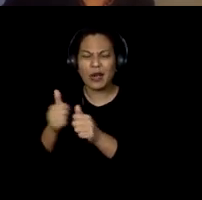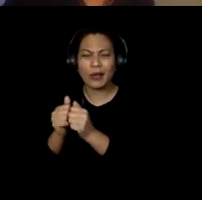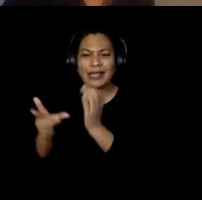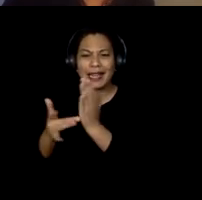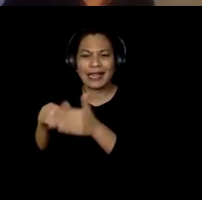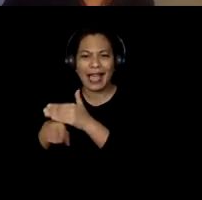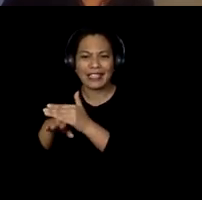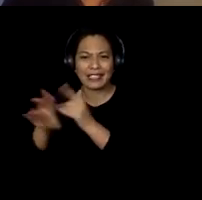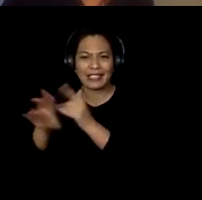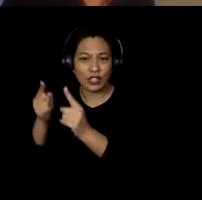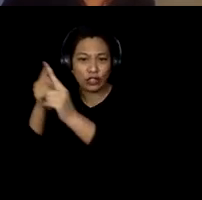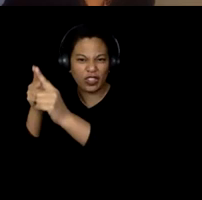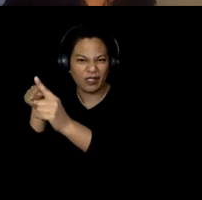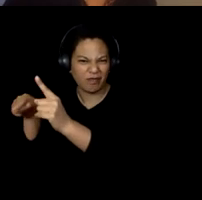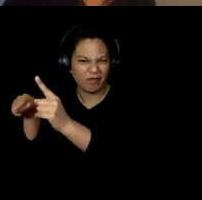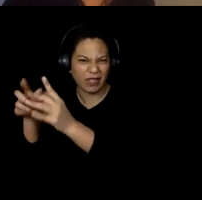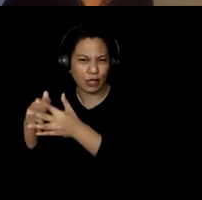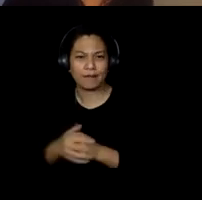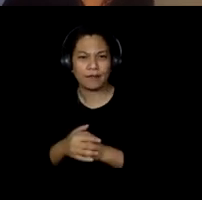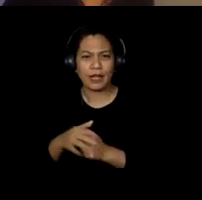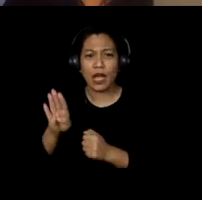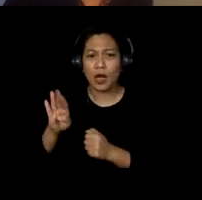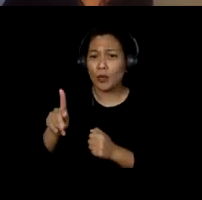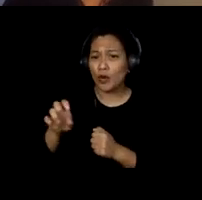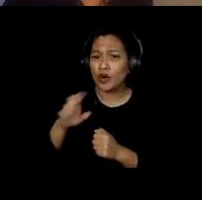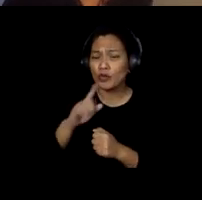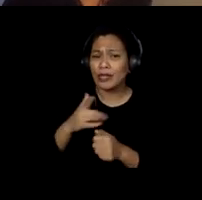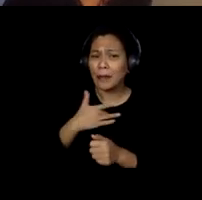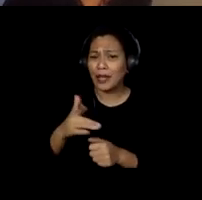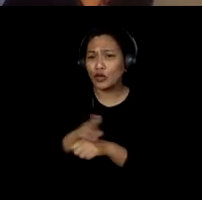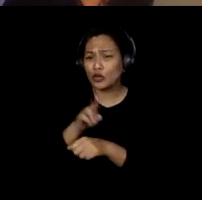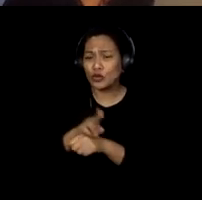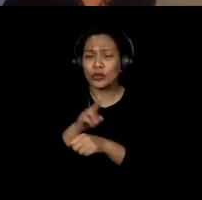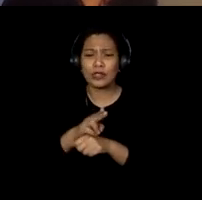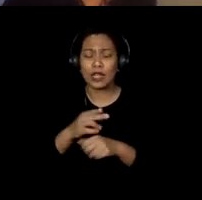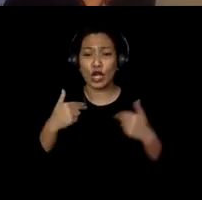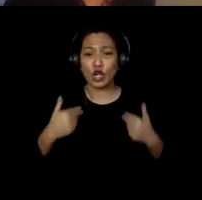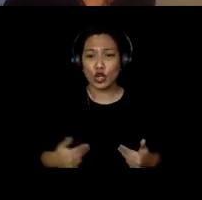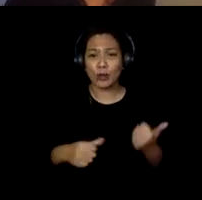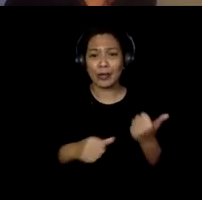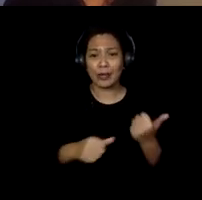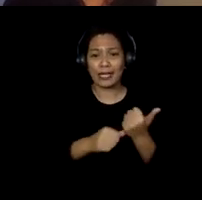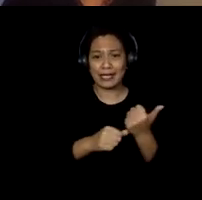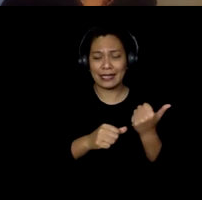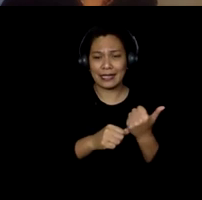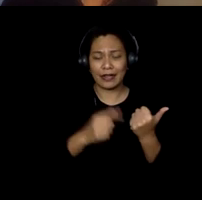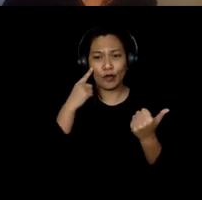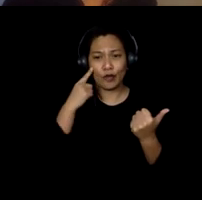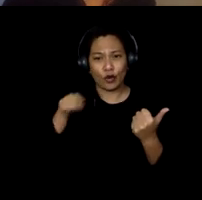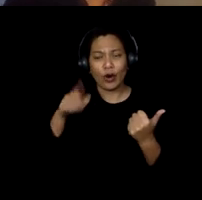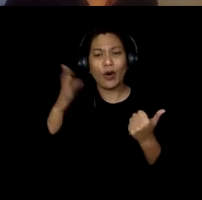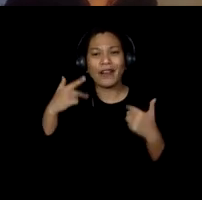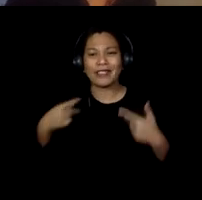US. And Brooke usually uses a human assistant to do various tasks for her because of her physical disability.